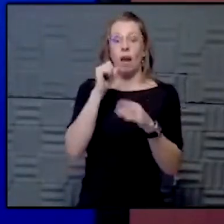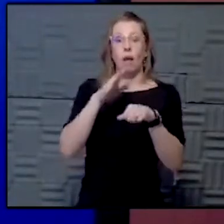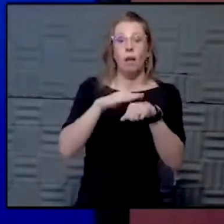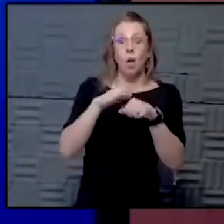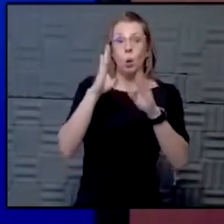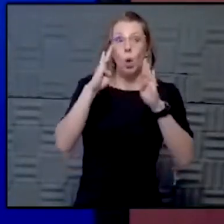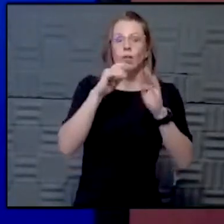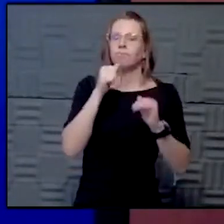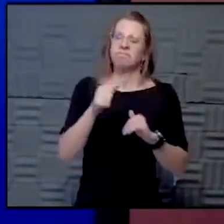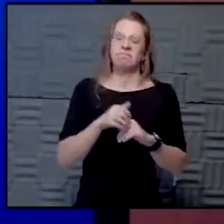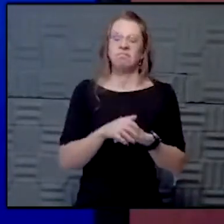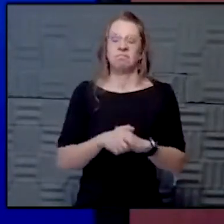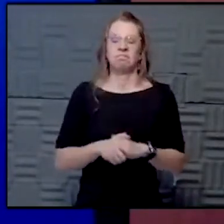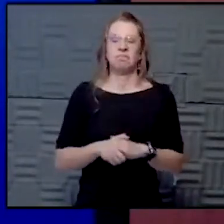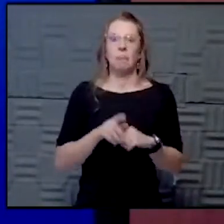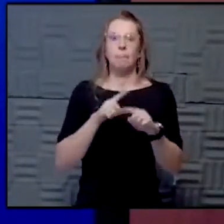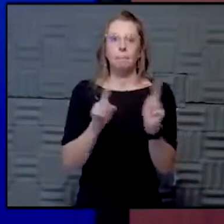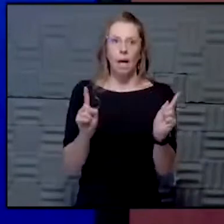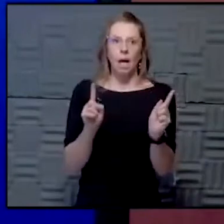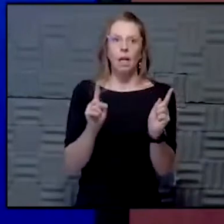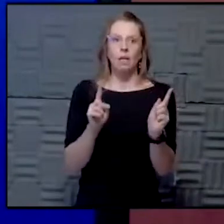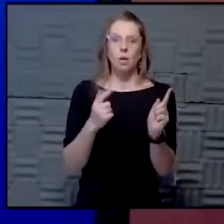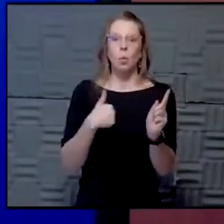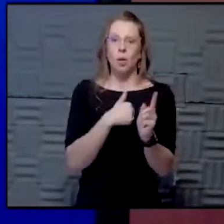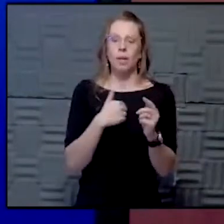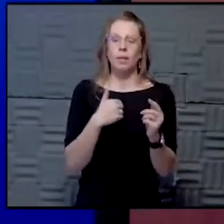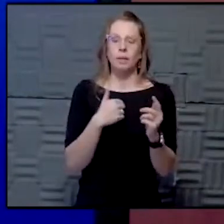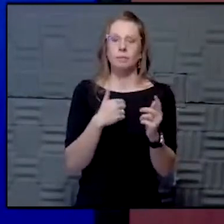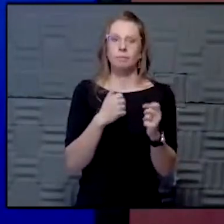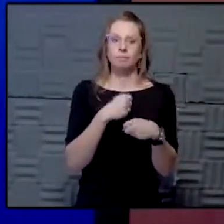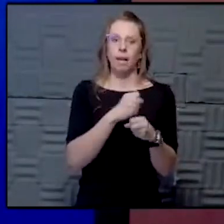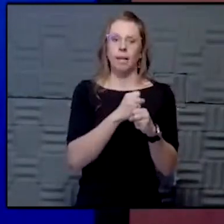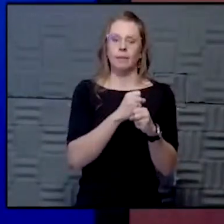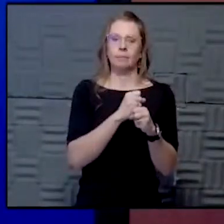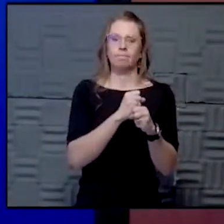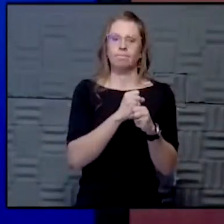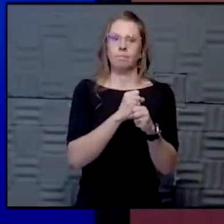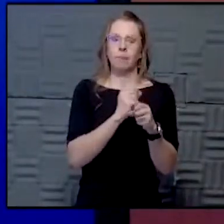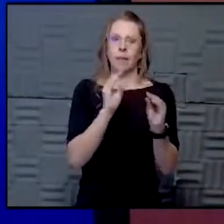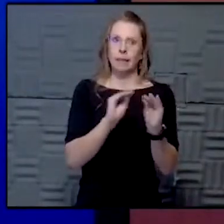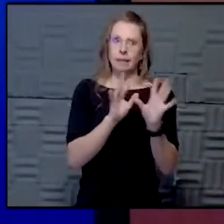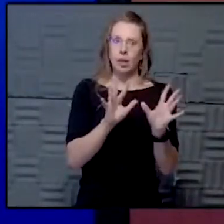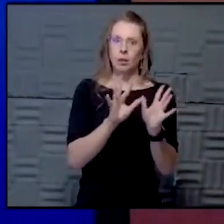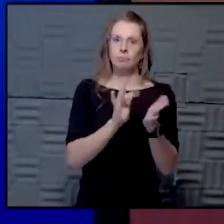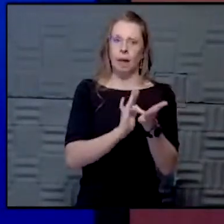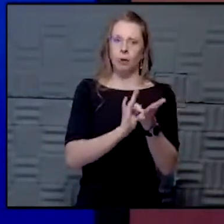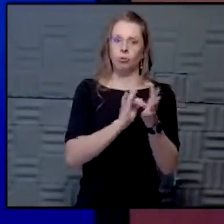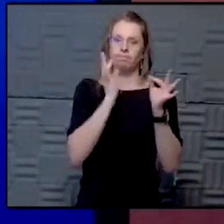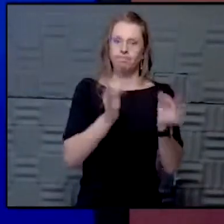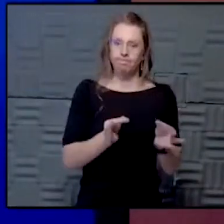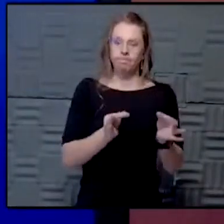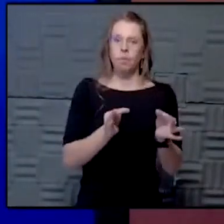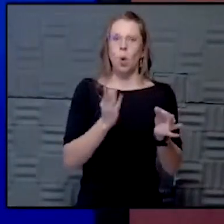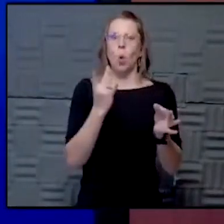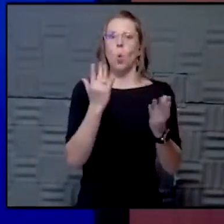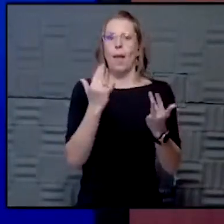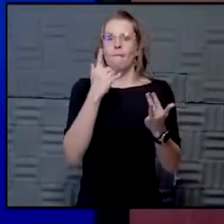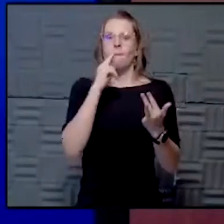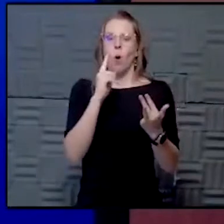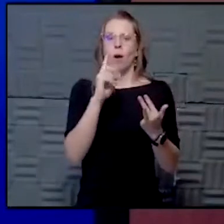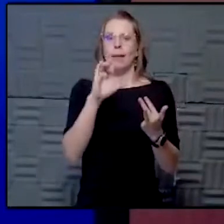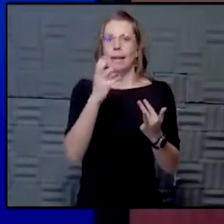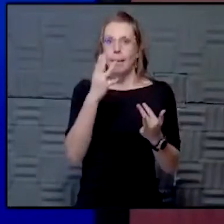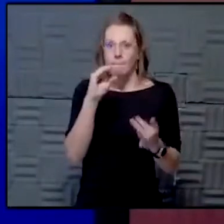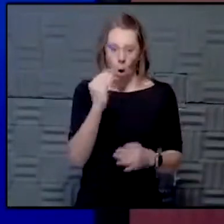very defined medical decision to, say, wait till after a specific round of chemotherapy or